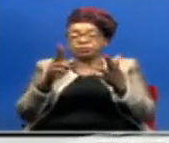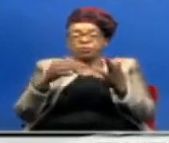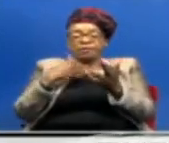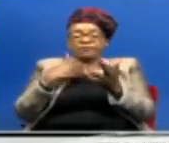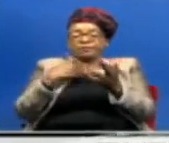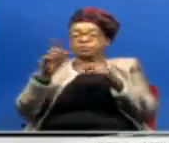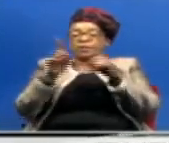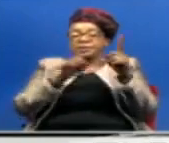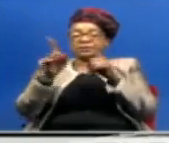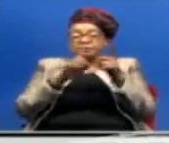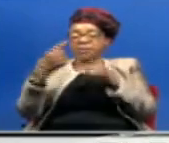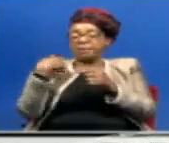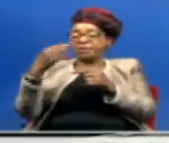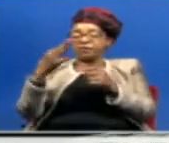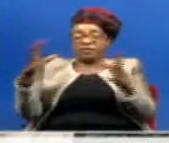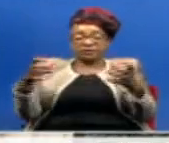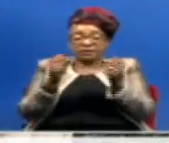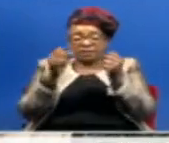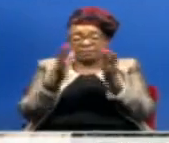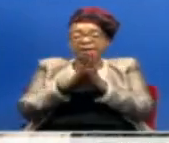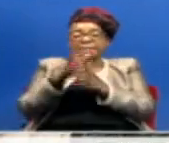by Palestinian militants.